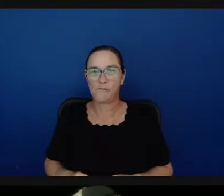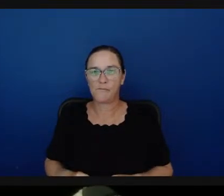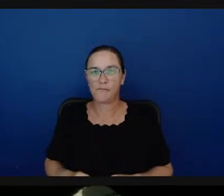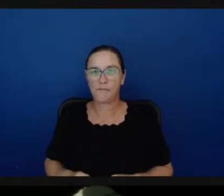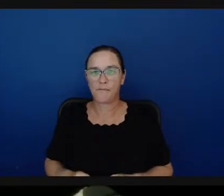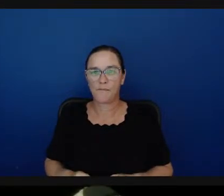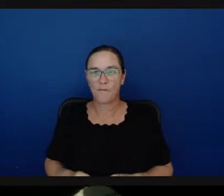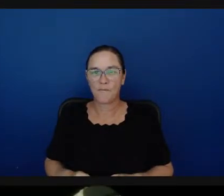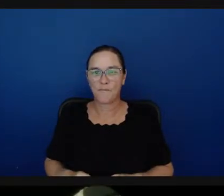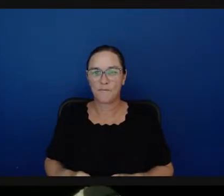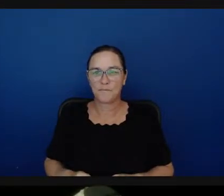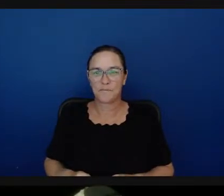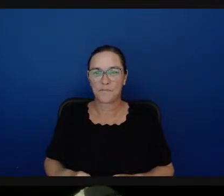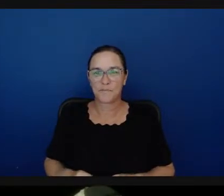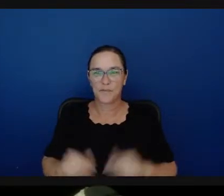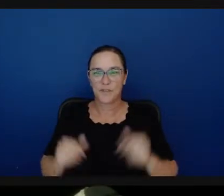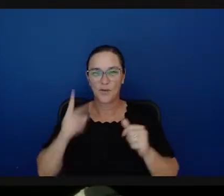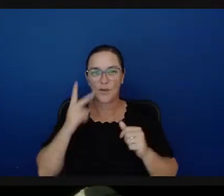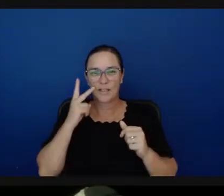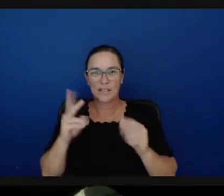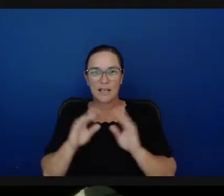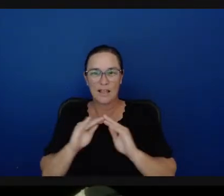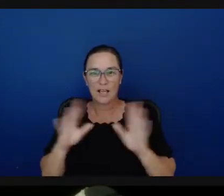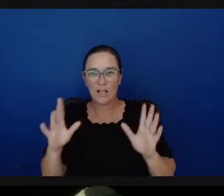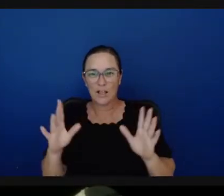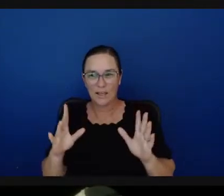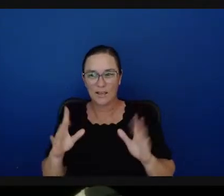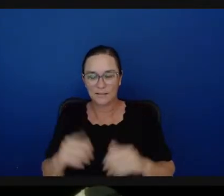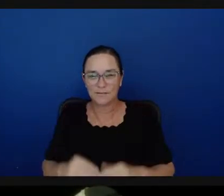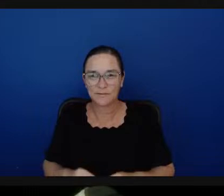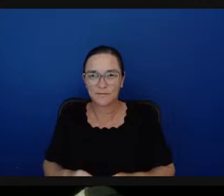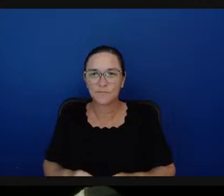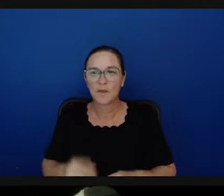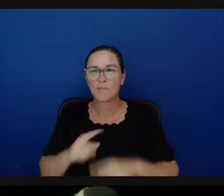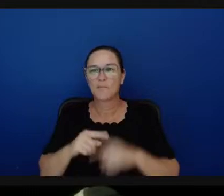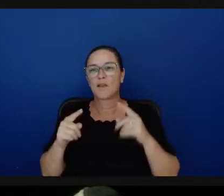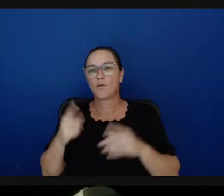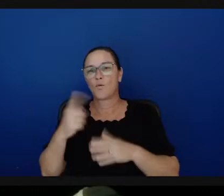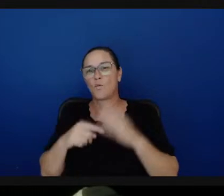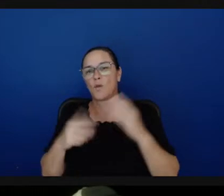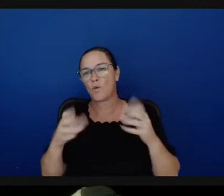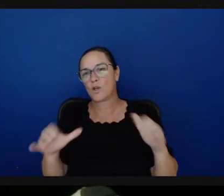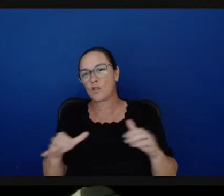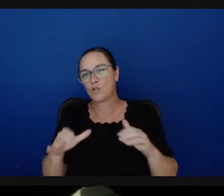Yeah, and you can see that process pretty clearly for the whole last month. But what I want to do here is let's come to my